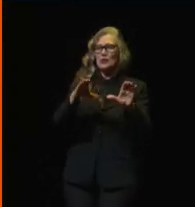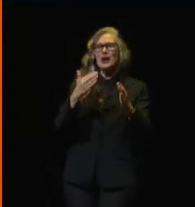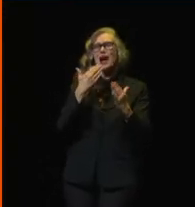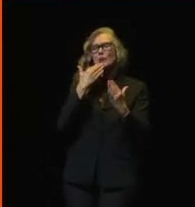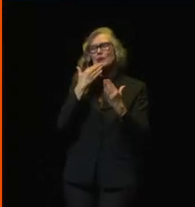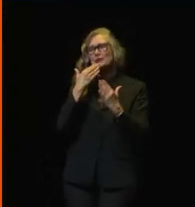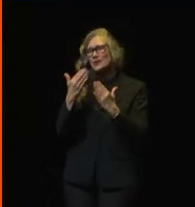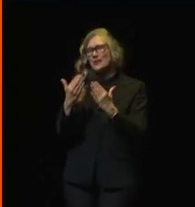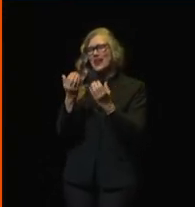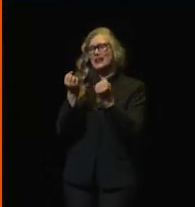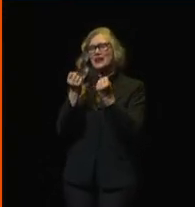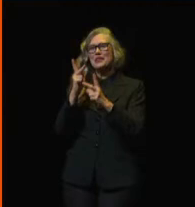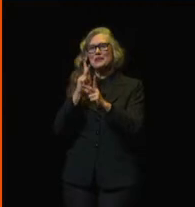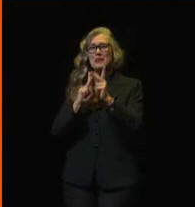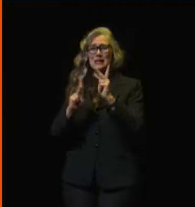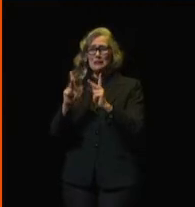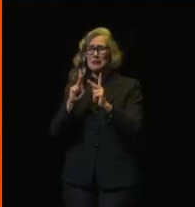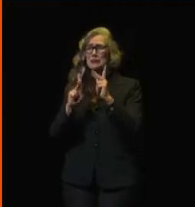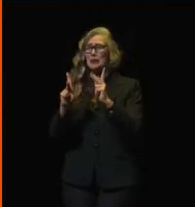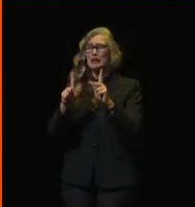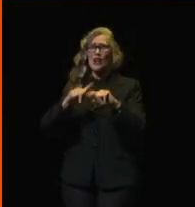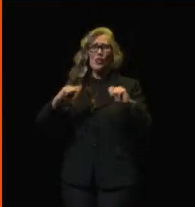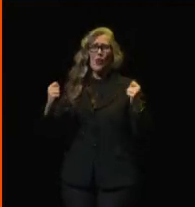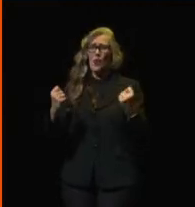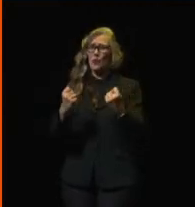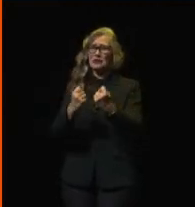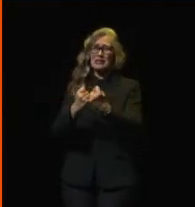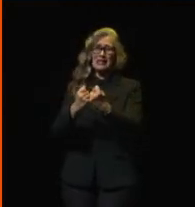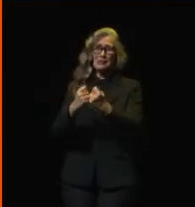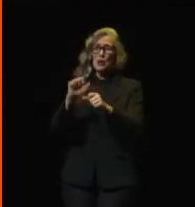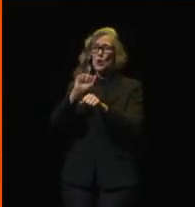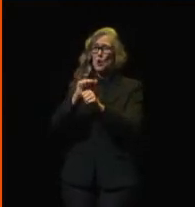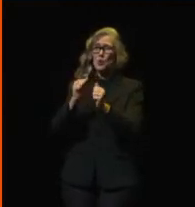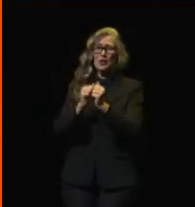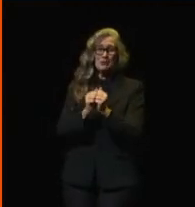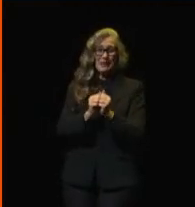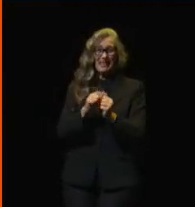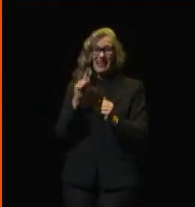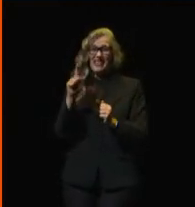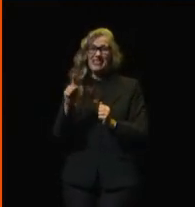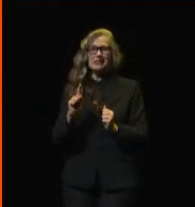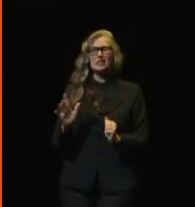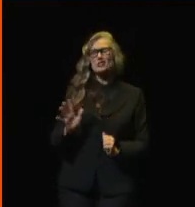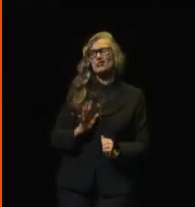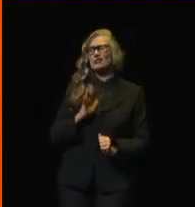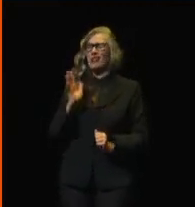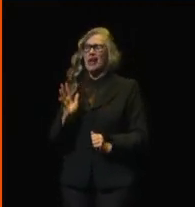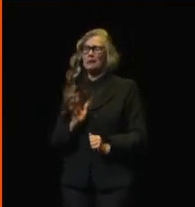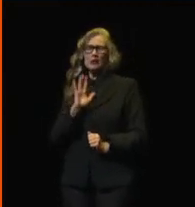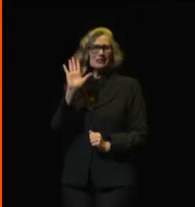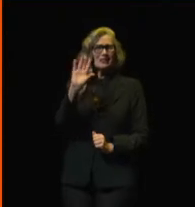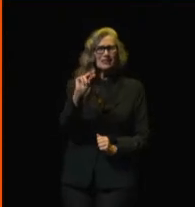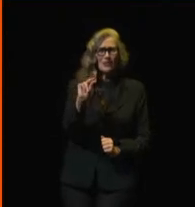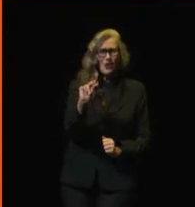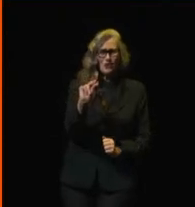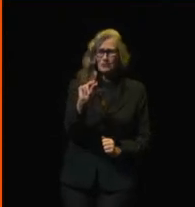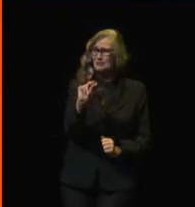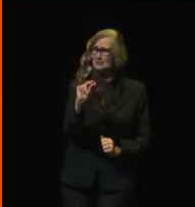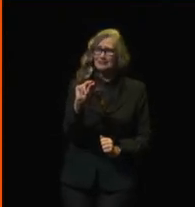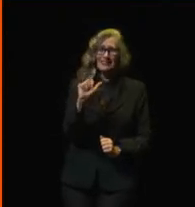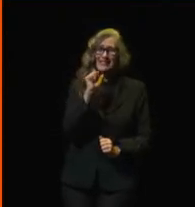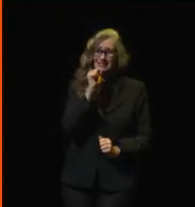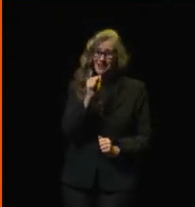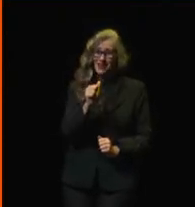alongside. Our work is often not glamorous, and on days like today, it is full of grief. But I hope each of